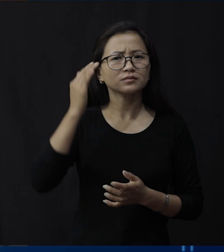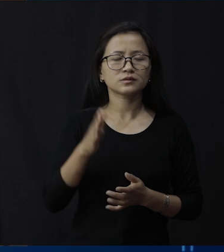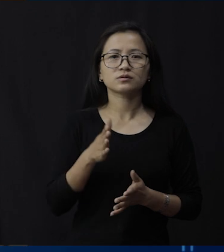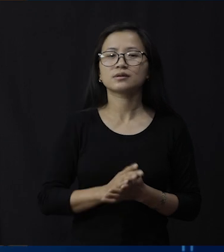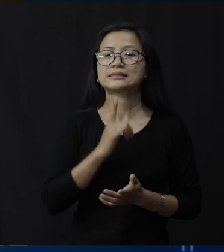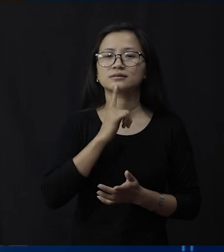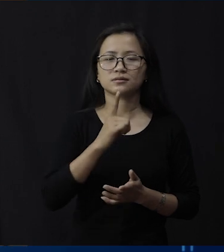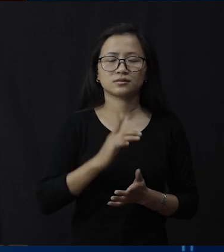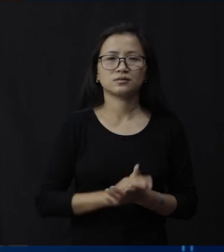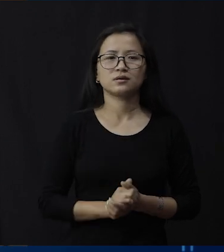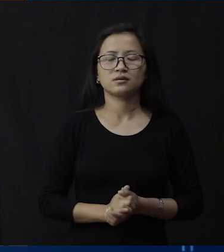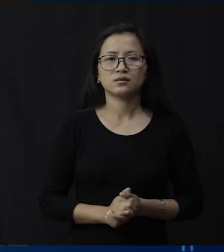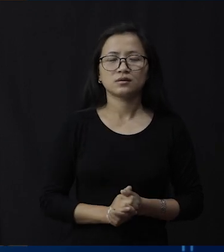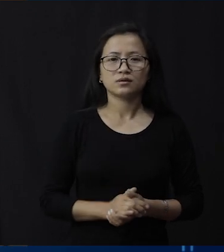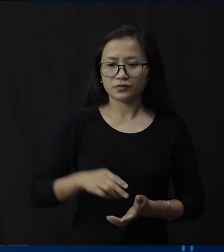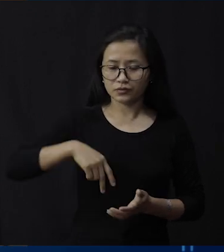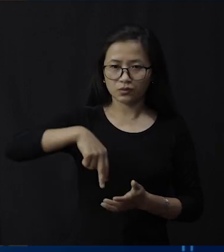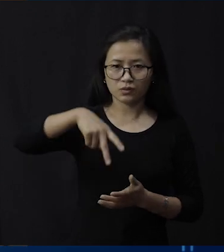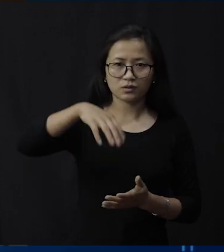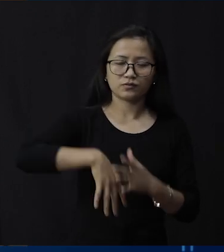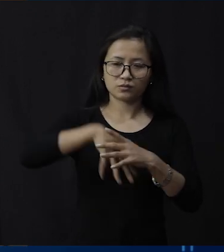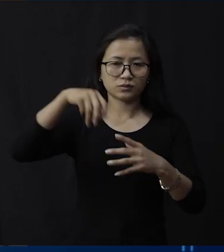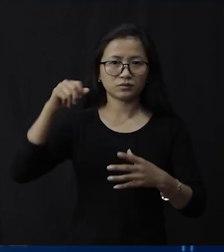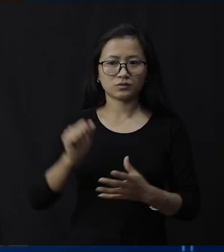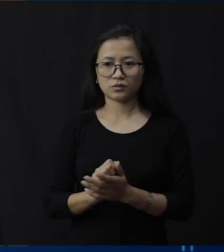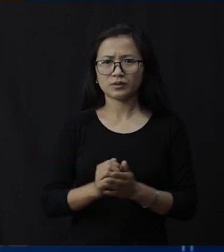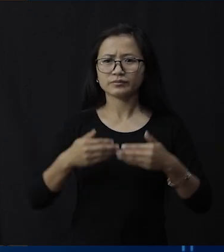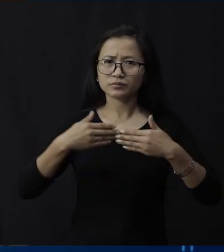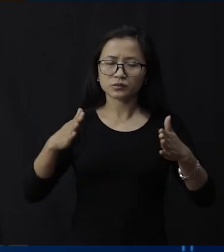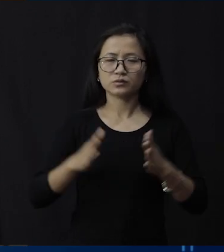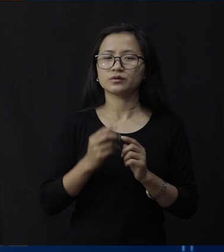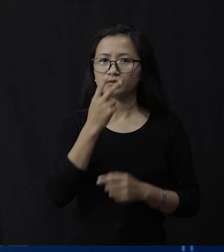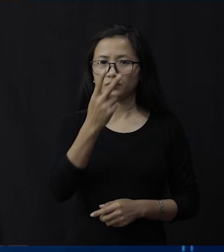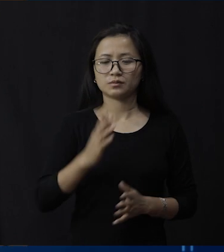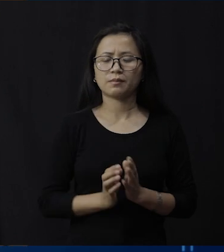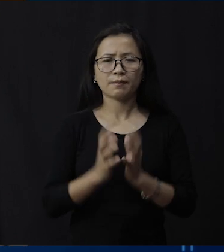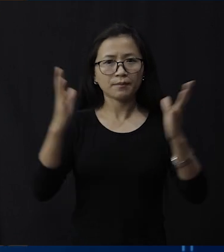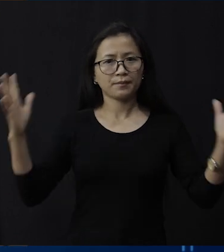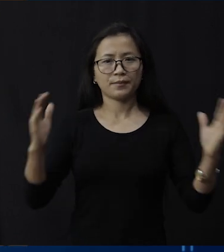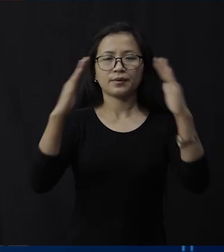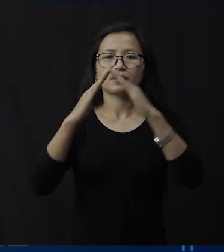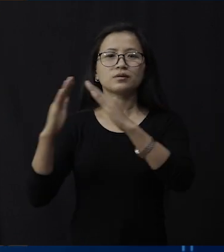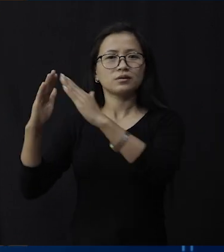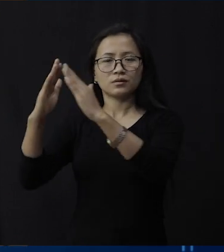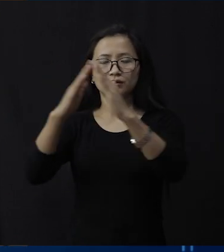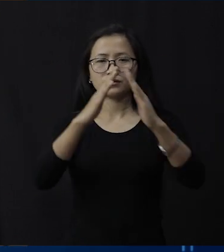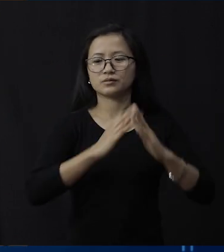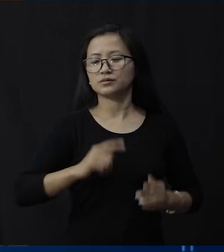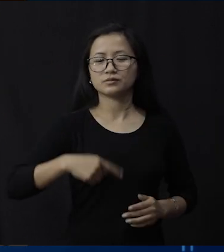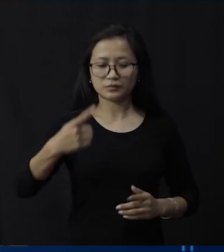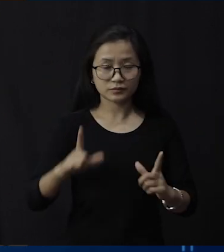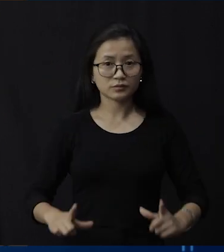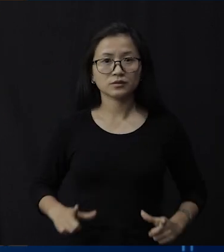me tell you that if you walk out from your door, you see so many houses, right? So these people living next